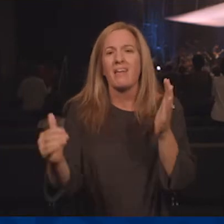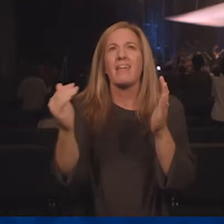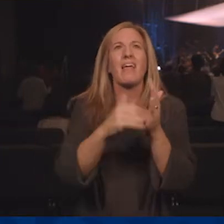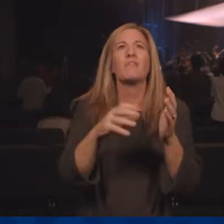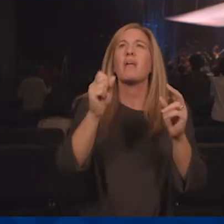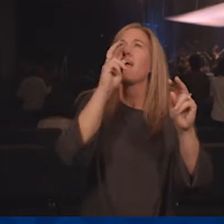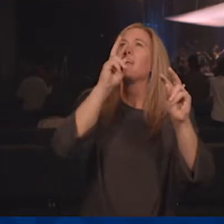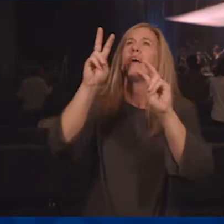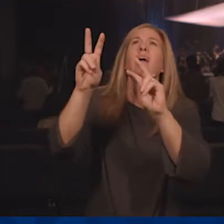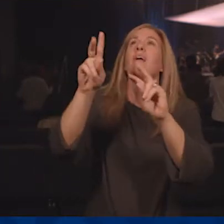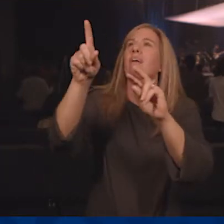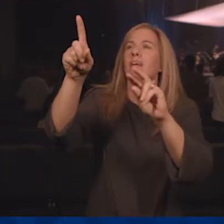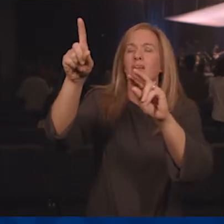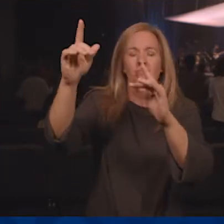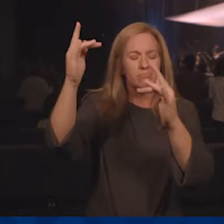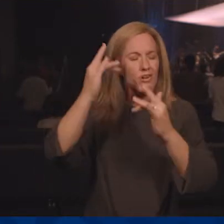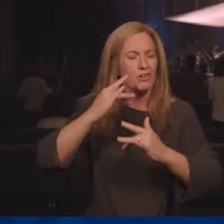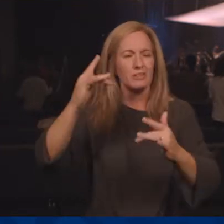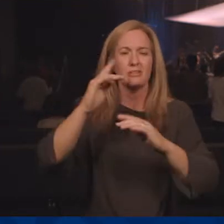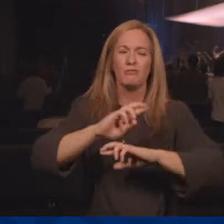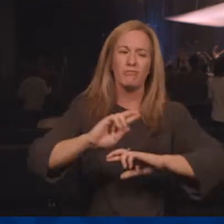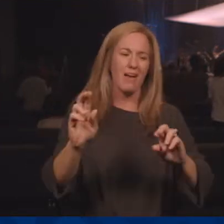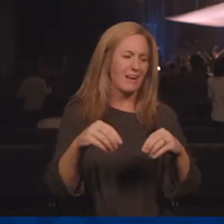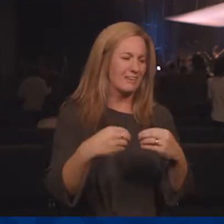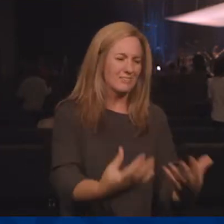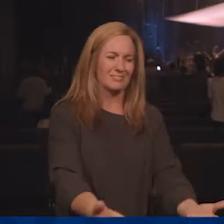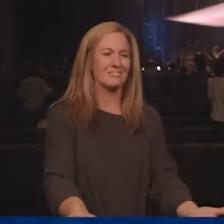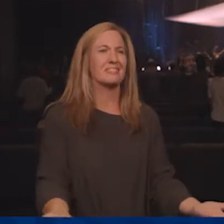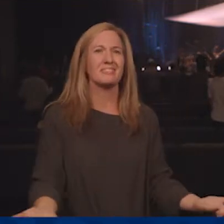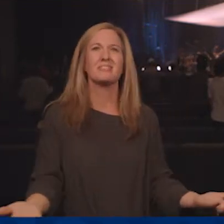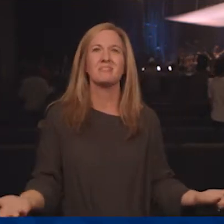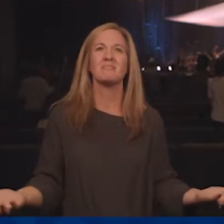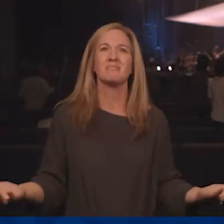and He gives us mercy and grace.